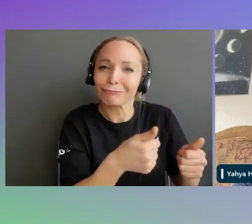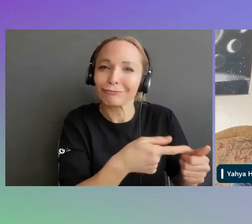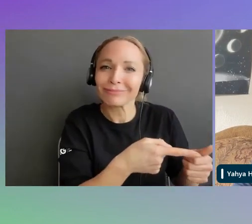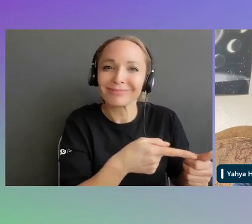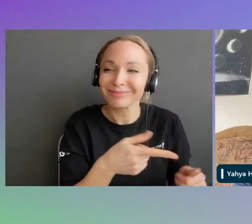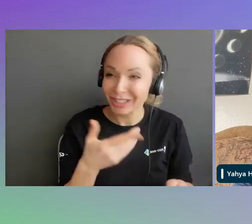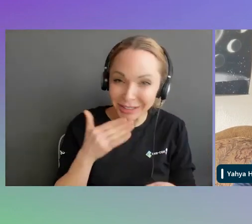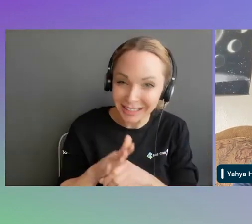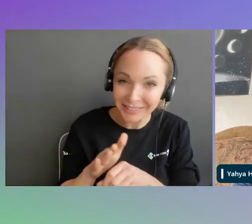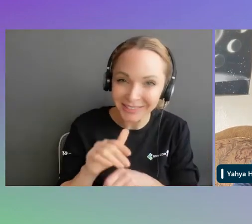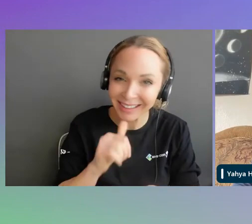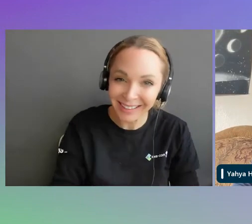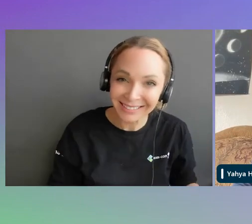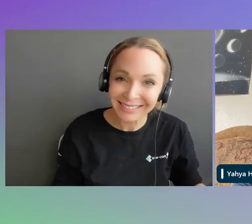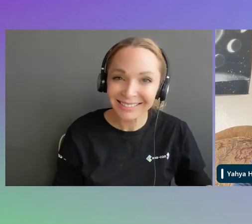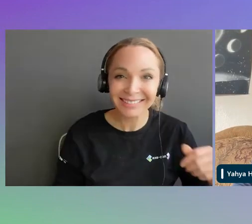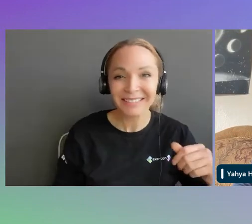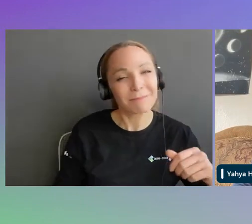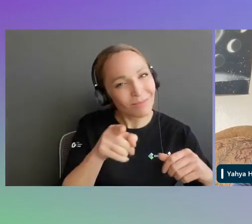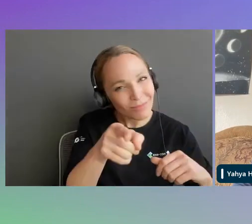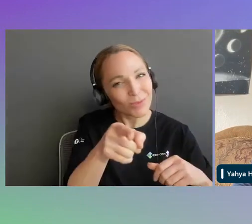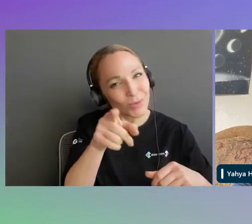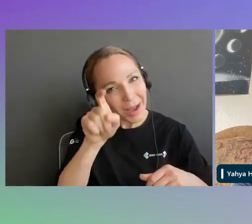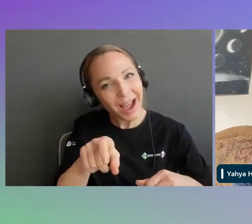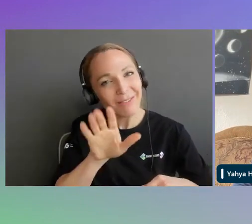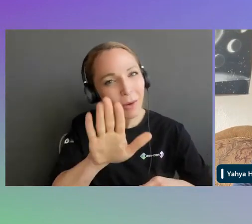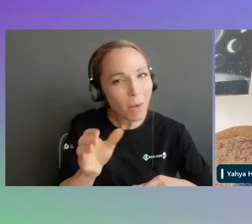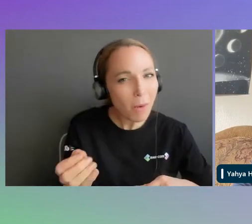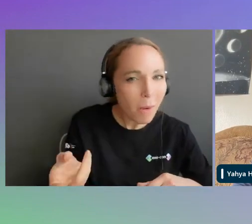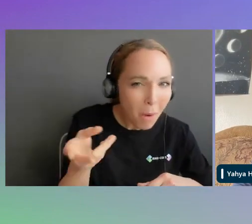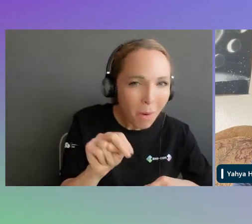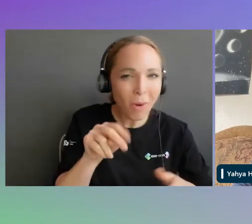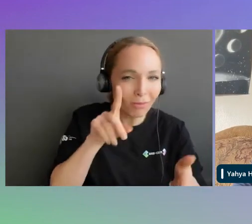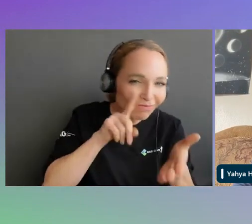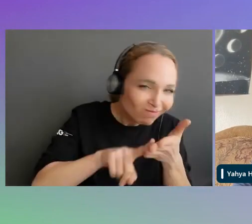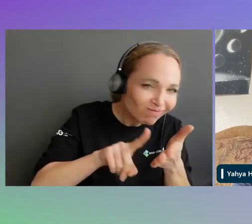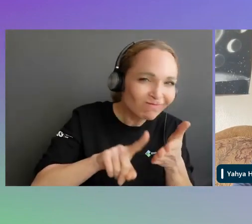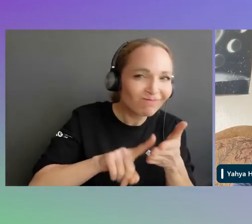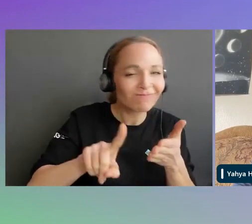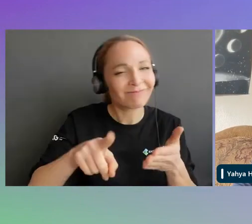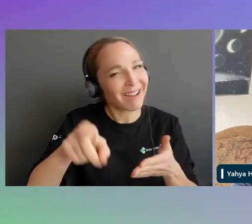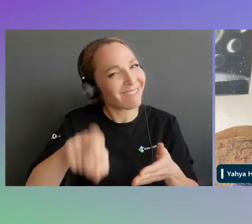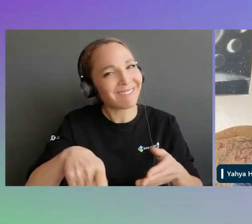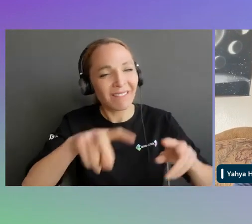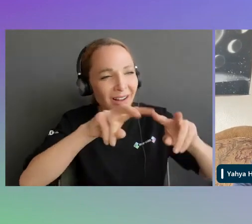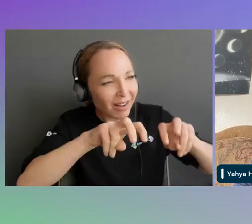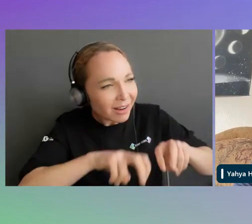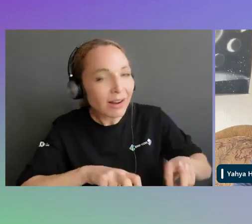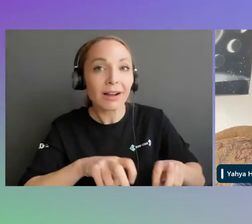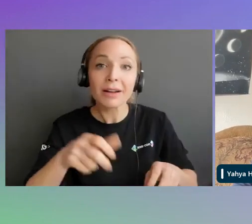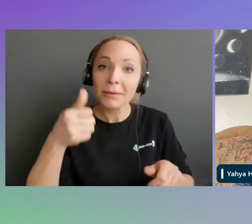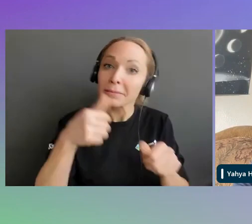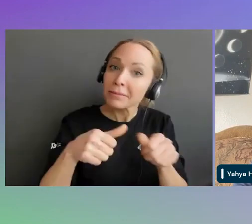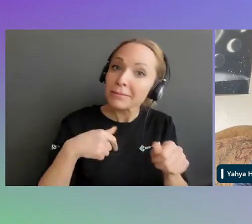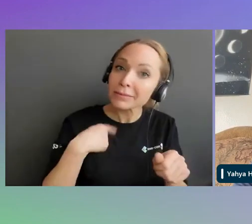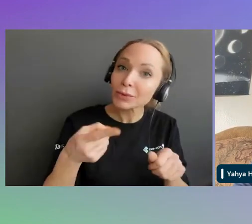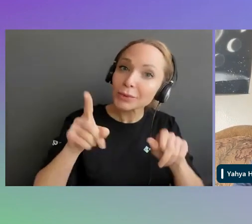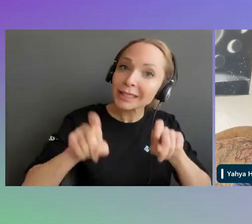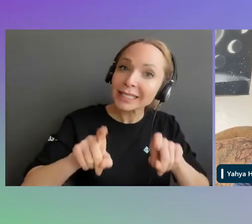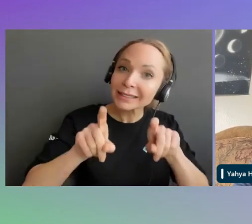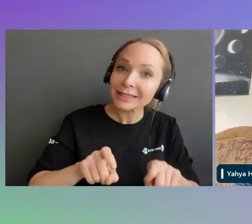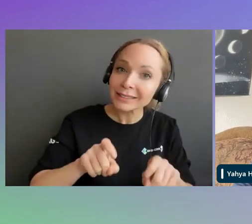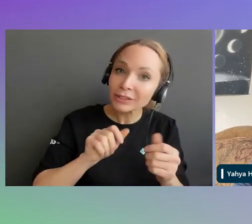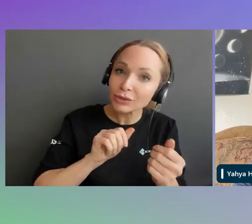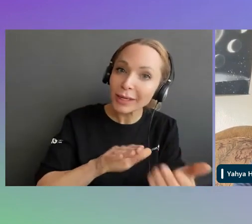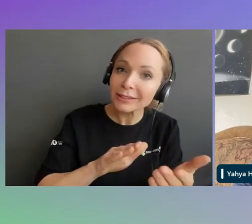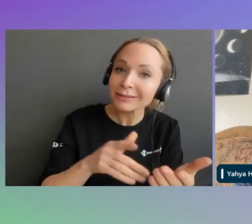You want to do your own due diligence. And like I said, make sure you're using those testing strategies that I mentioned.